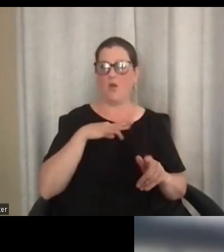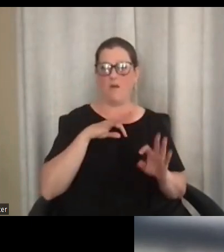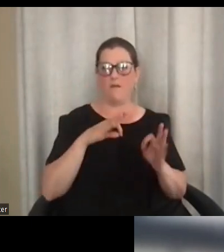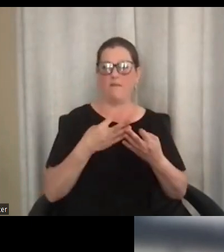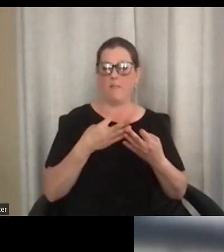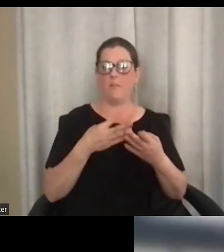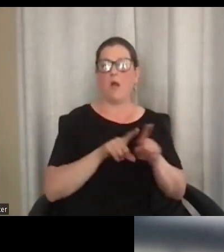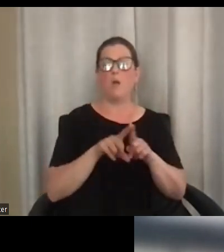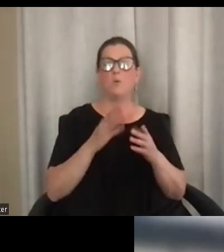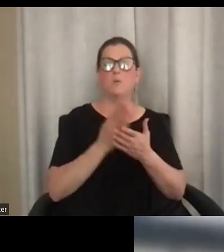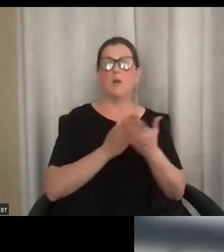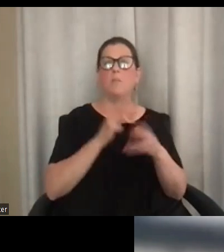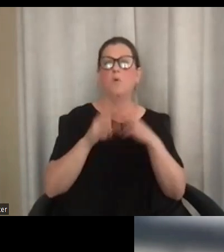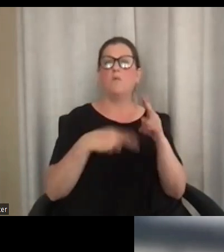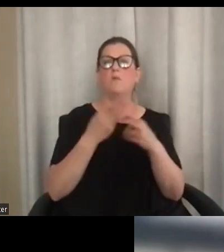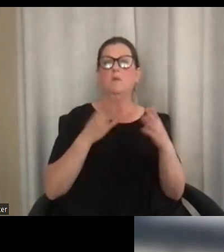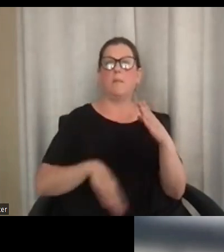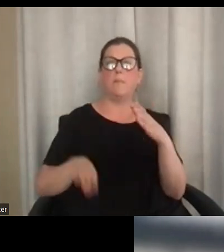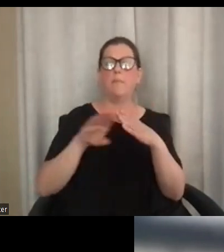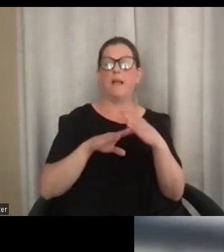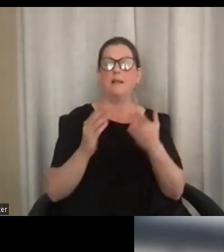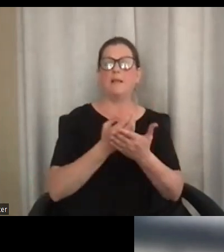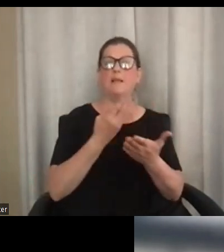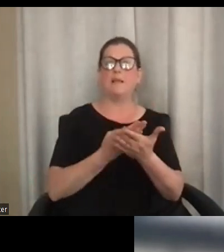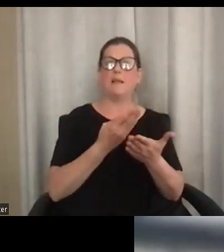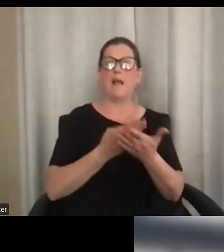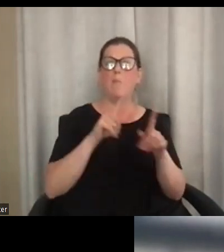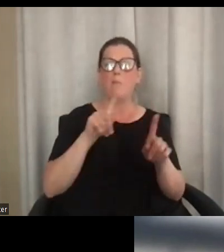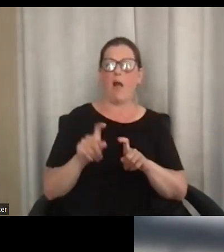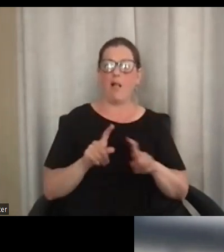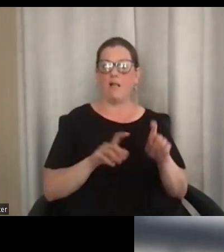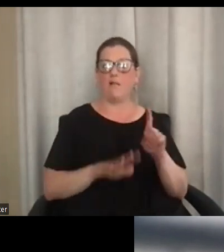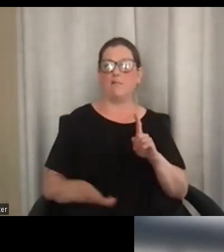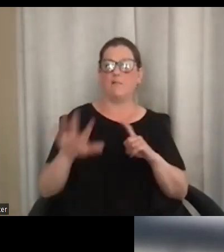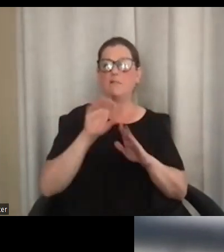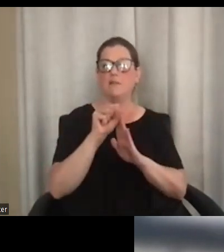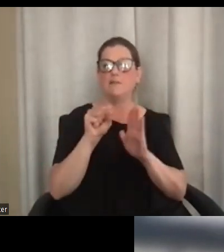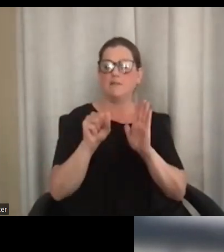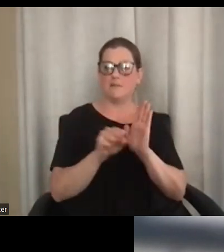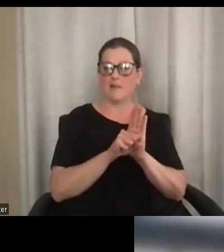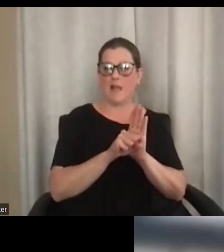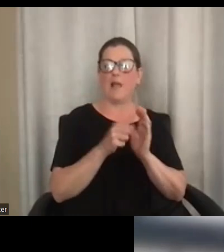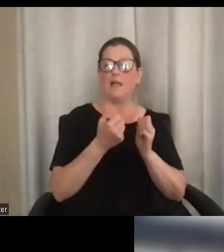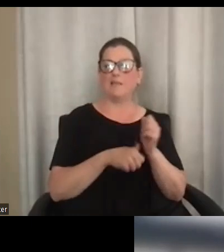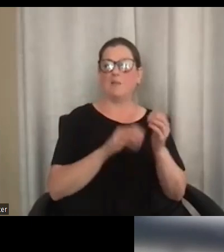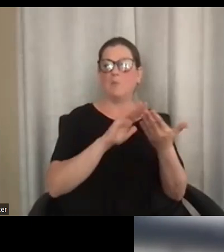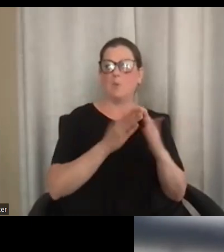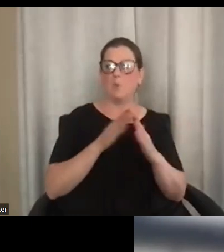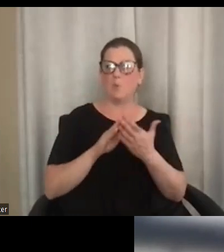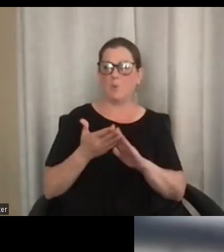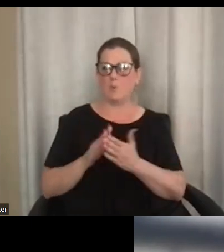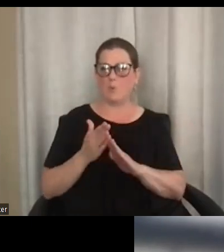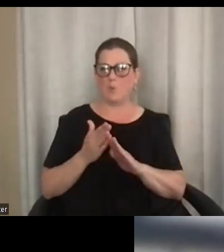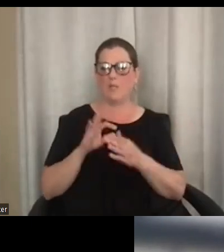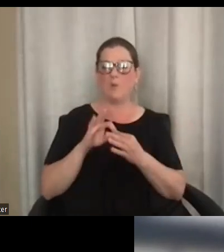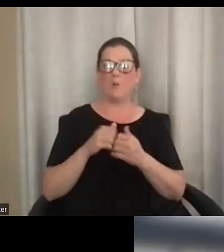some universal basic income or guaranteed income pilots happening across the state, not at the state level, but at the community level or at the